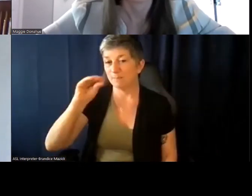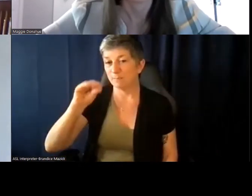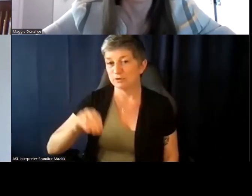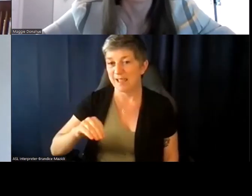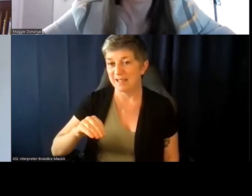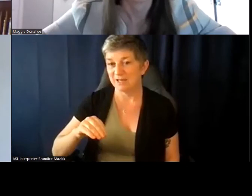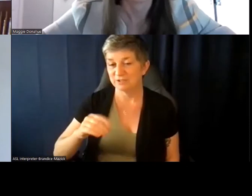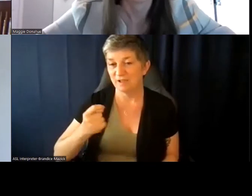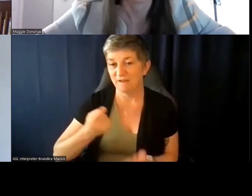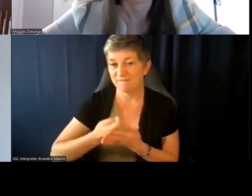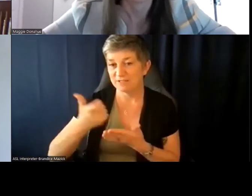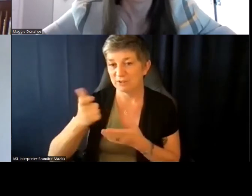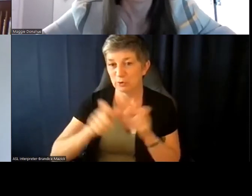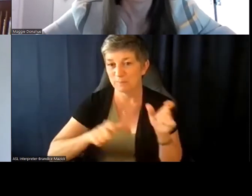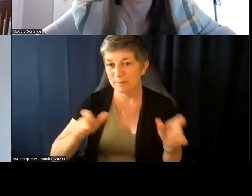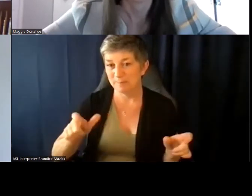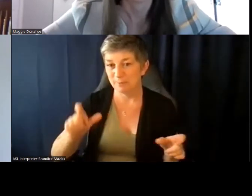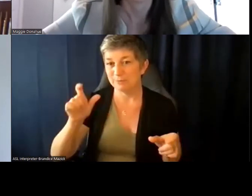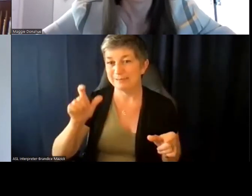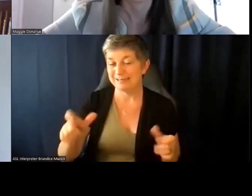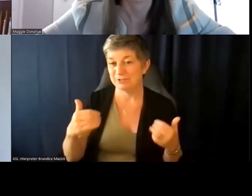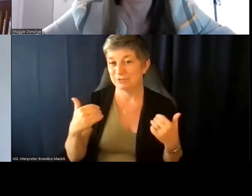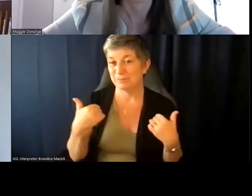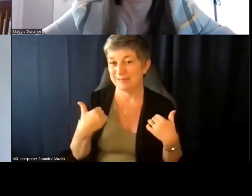excluded people needs to be?